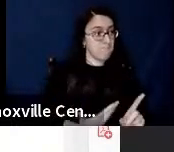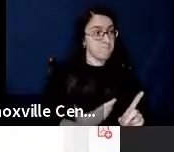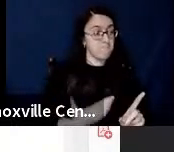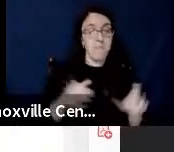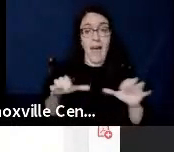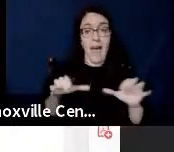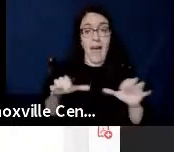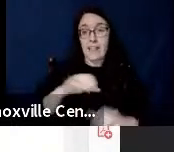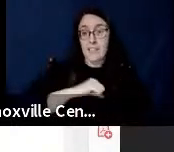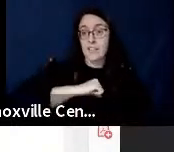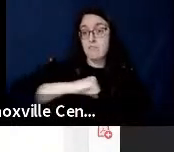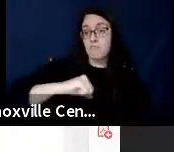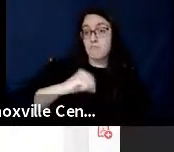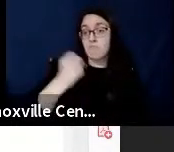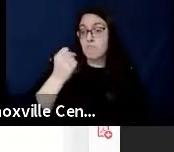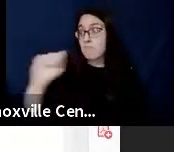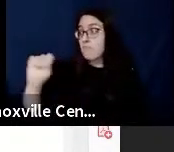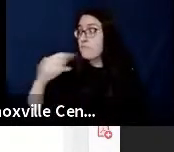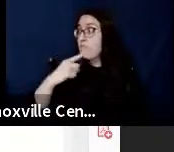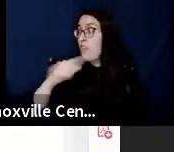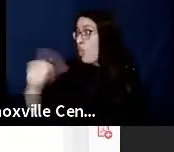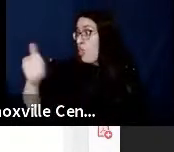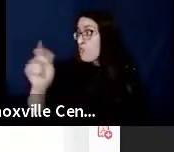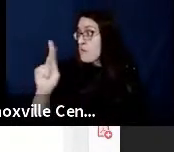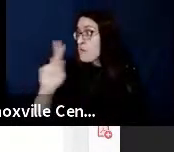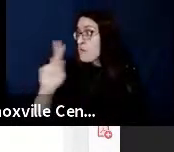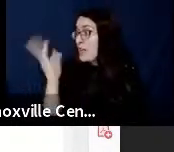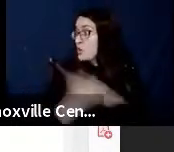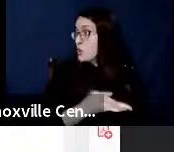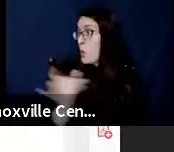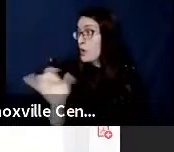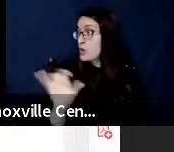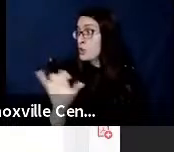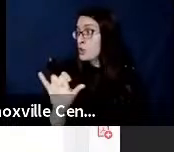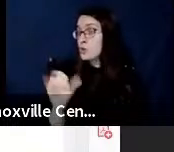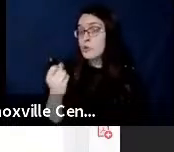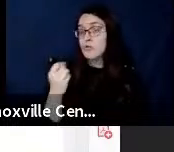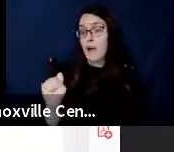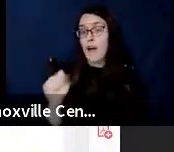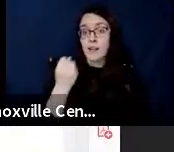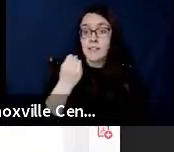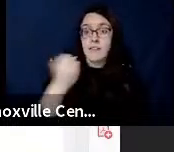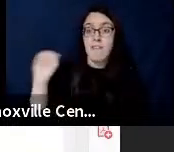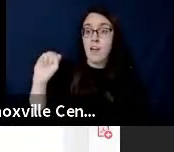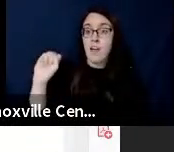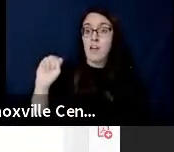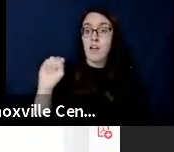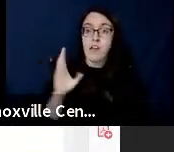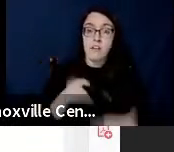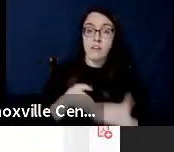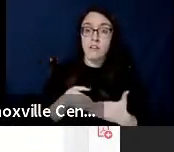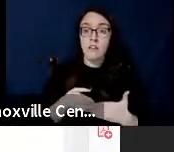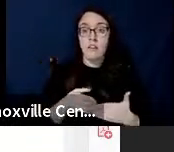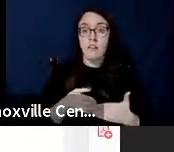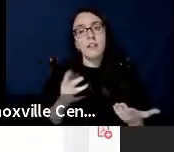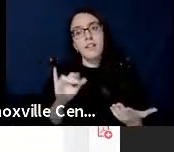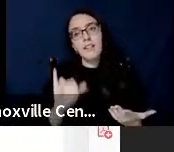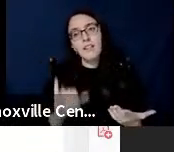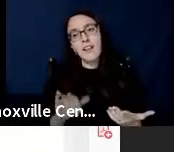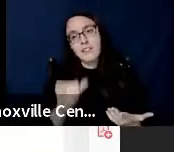acting and asking others to willfully disregard it as an act of defiance. And, that's so